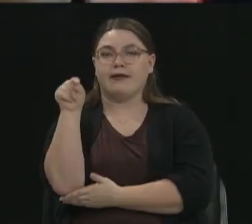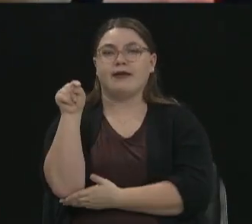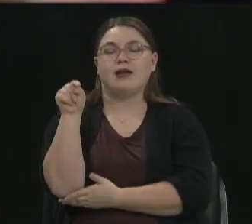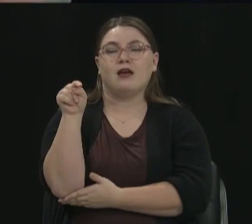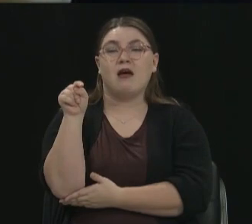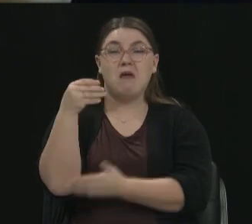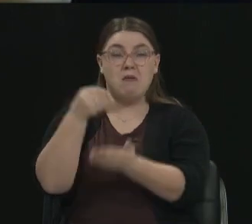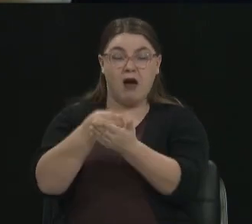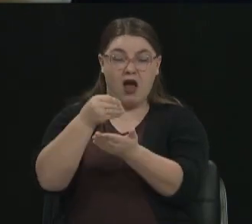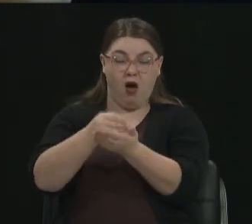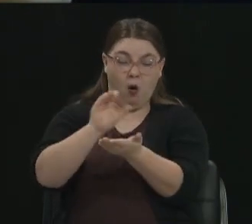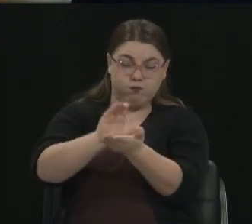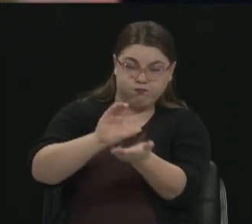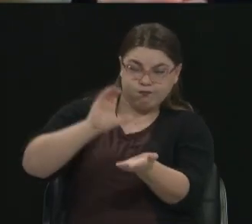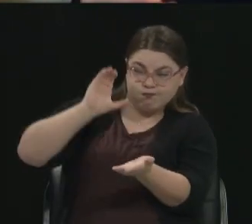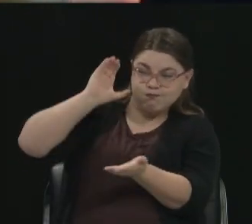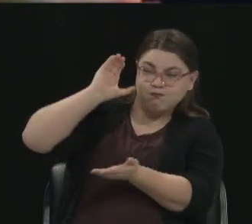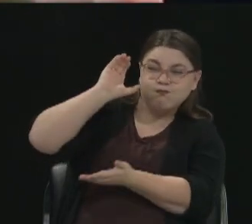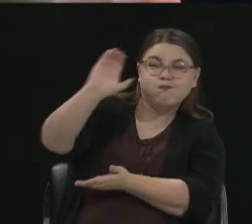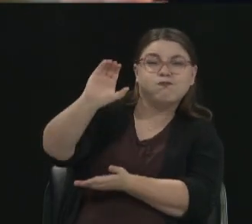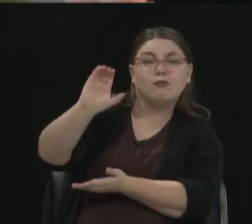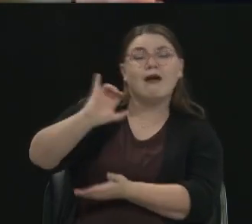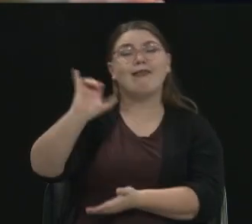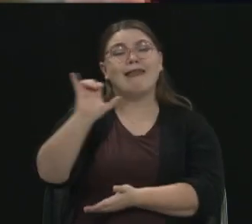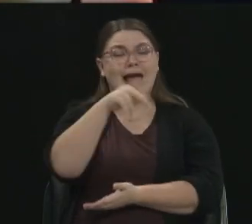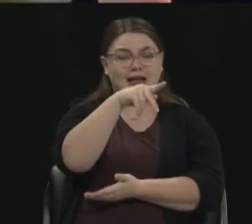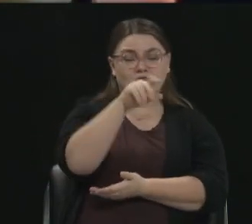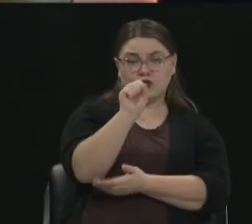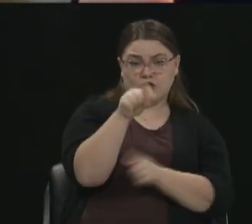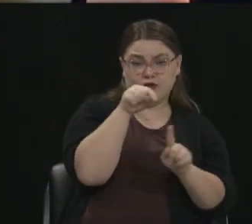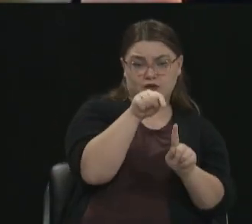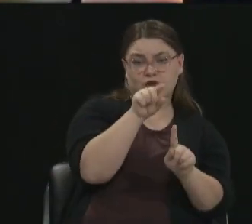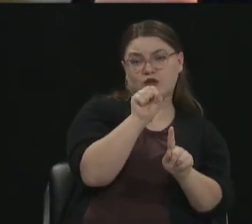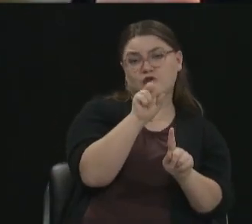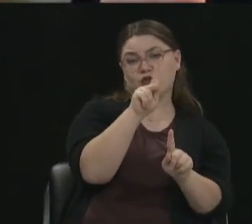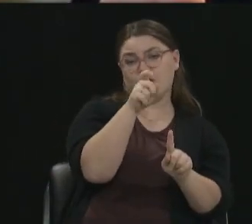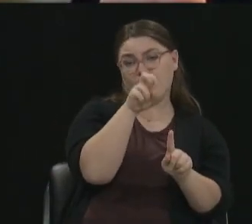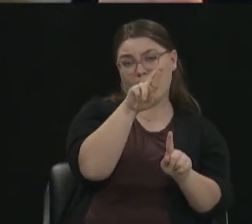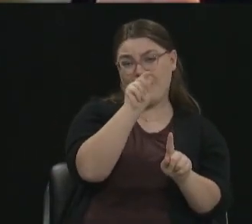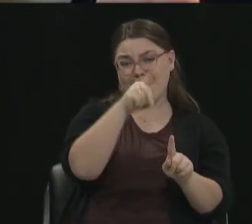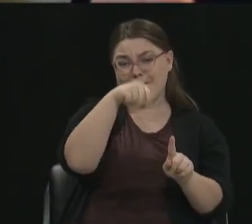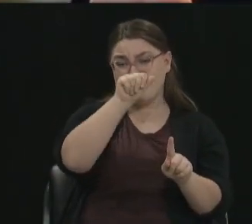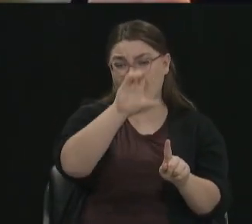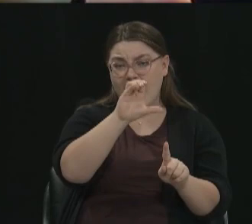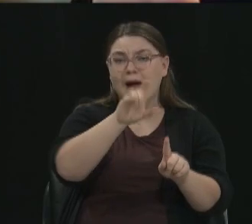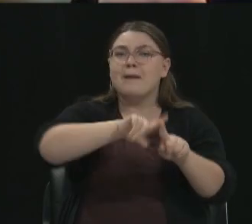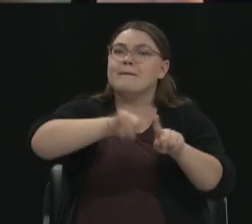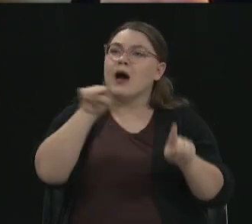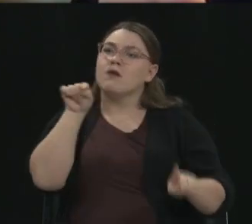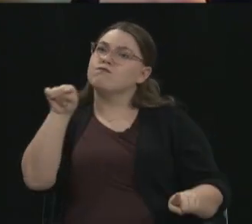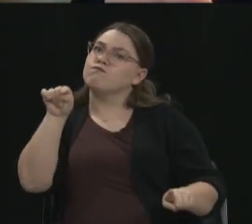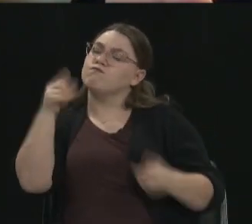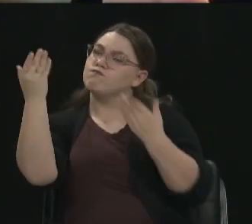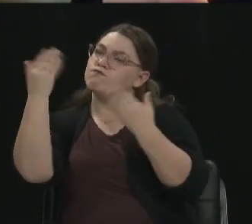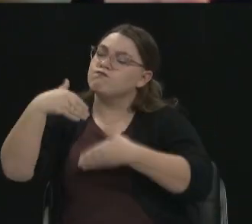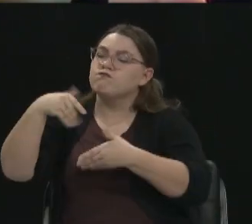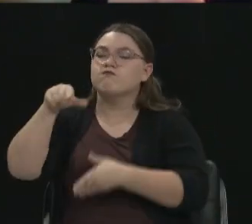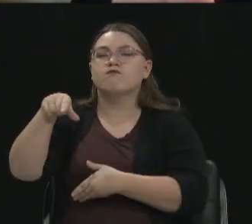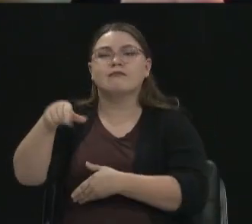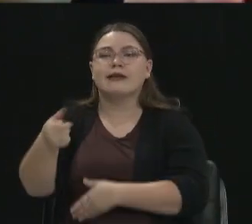money, also like super PACs in the middle, but really hard to trace. And so we